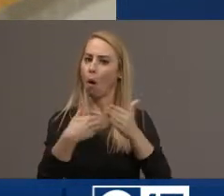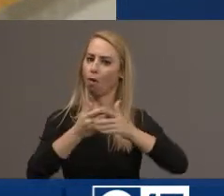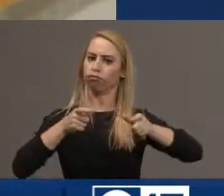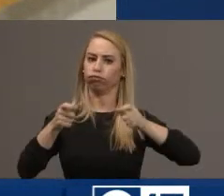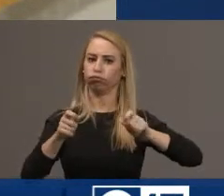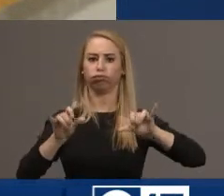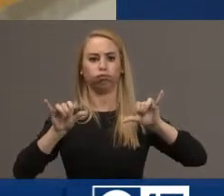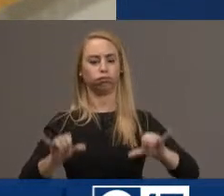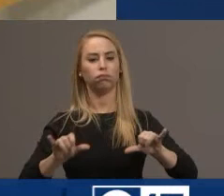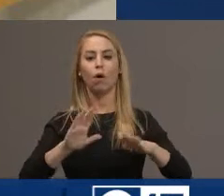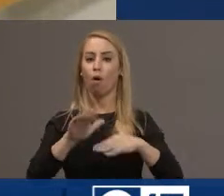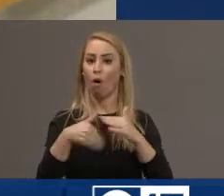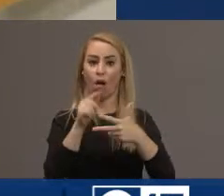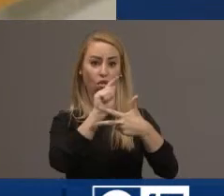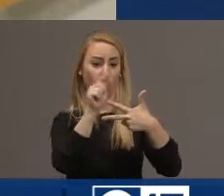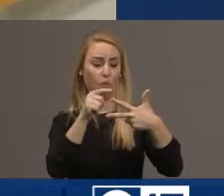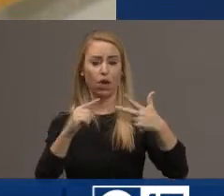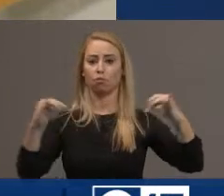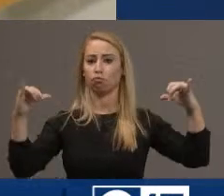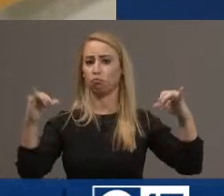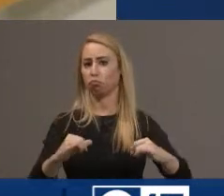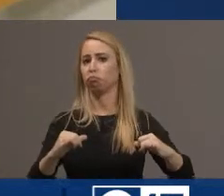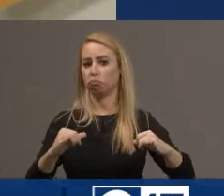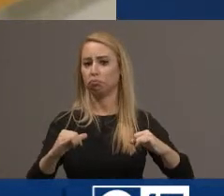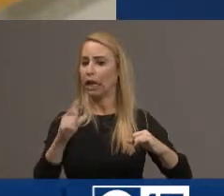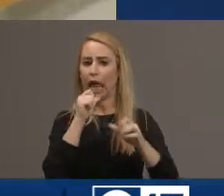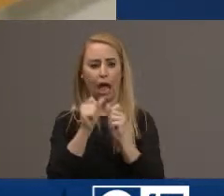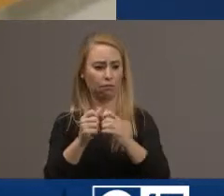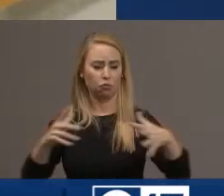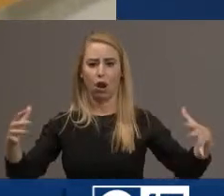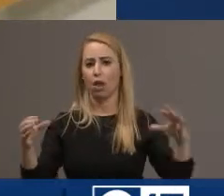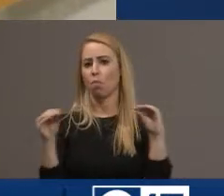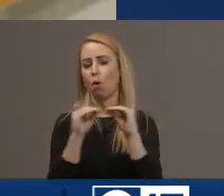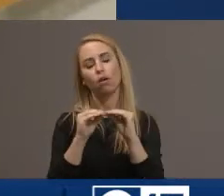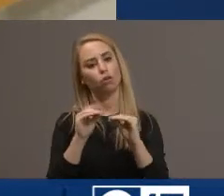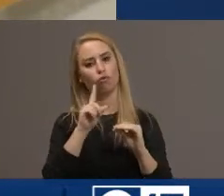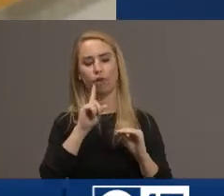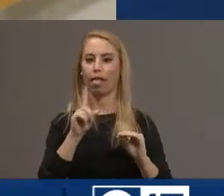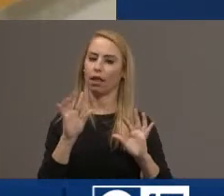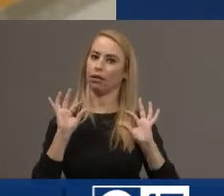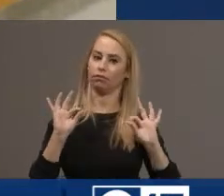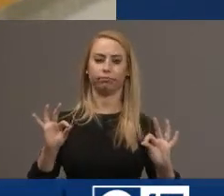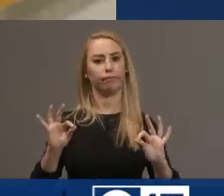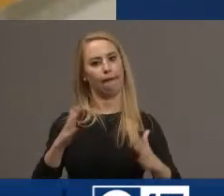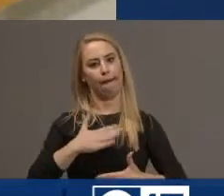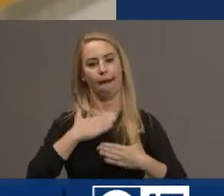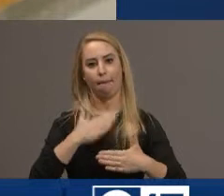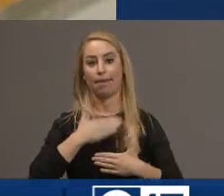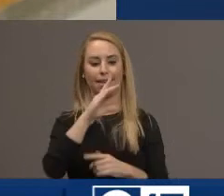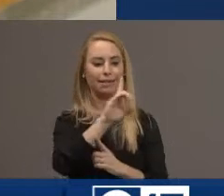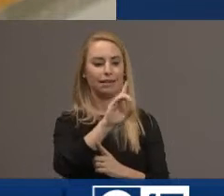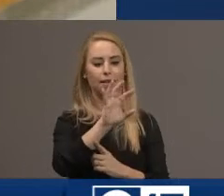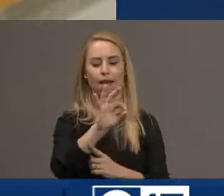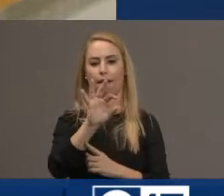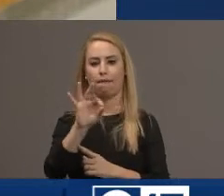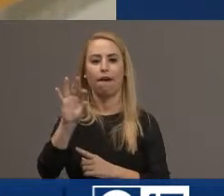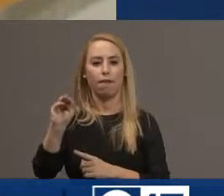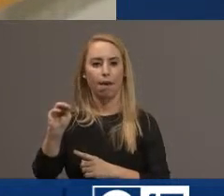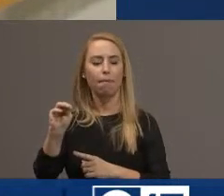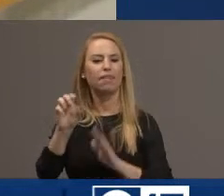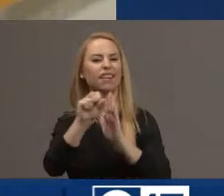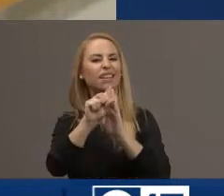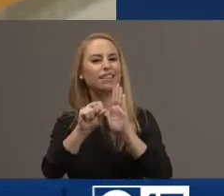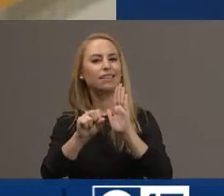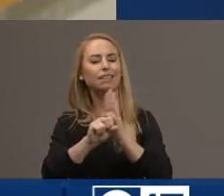currently in a sense of containment that they have that under control. So we're very, very happy with DFFM, our state forestry and